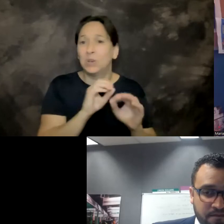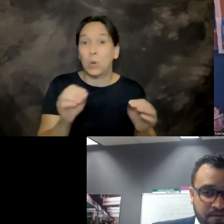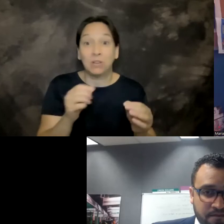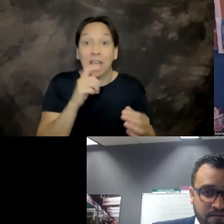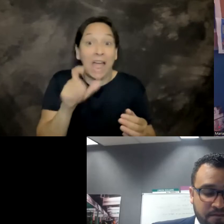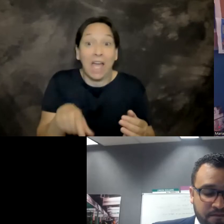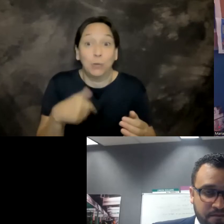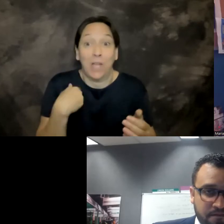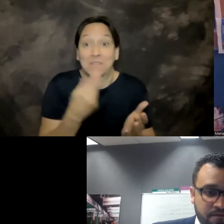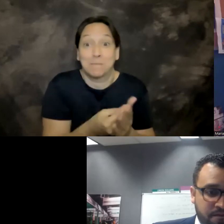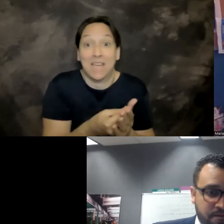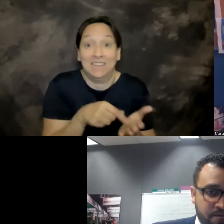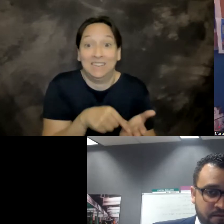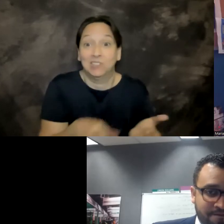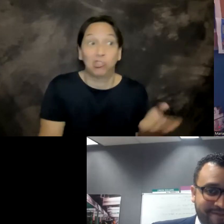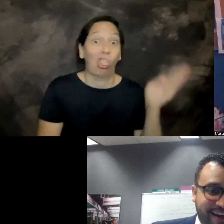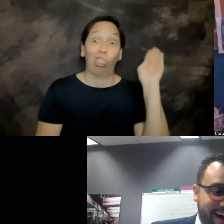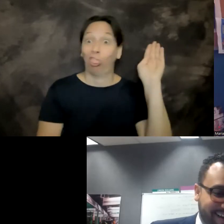it.